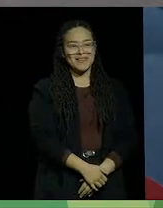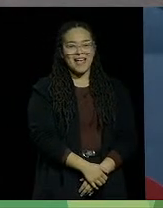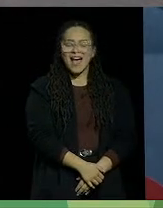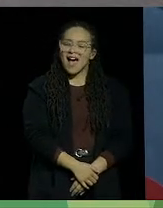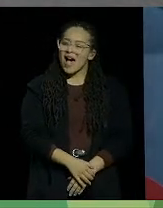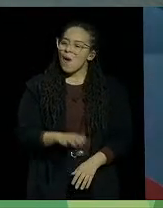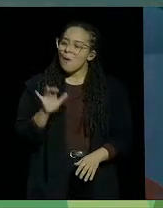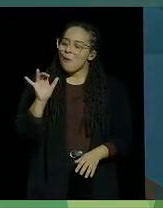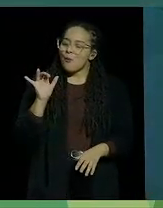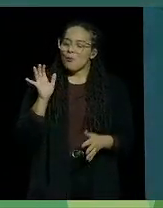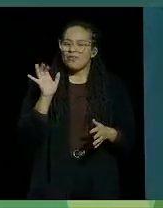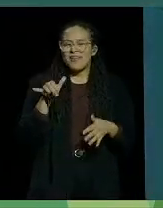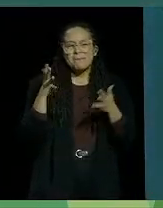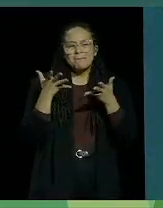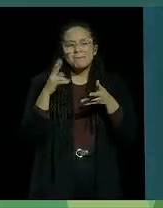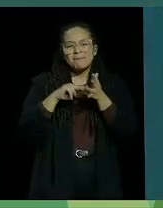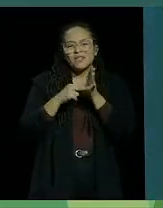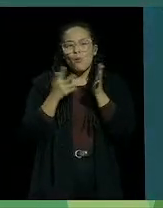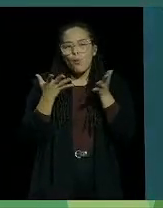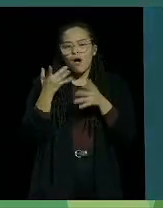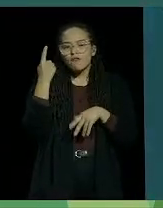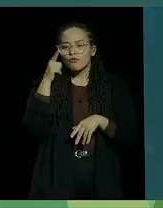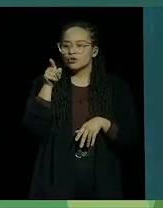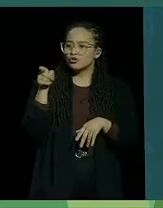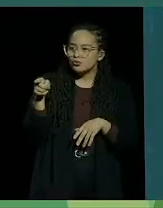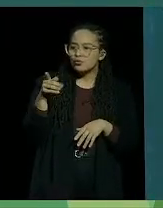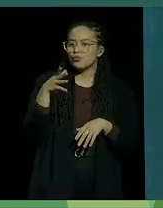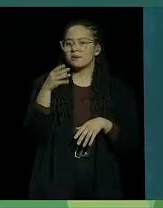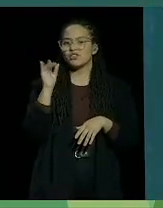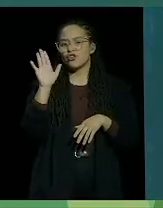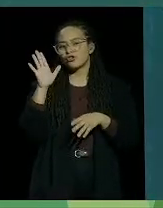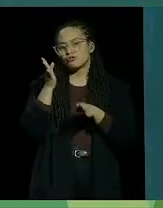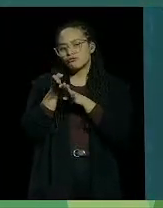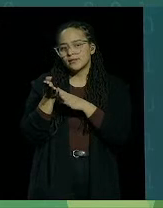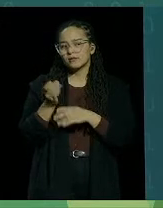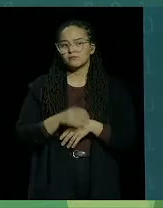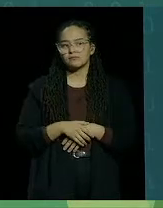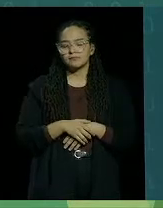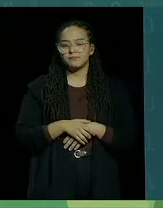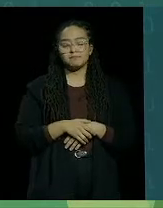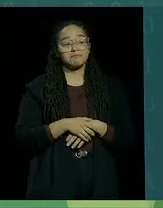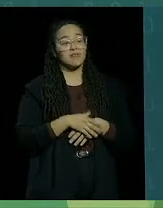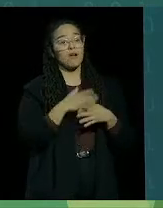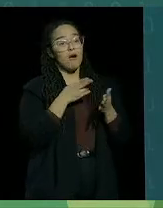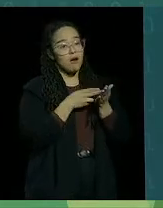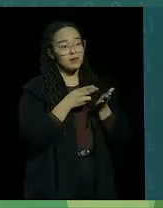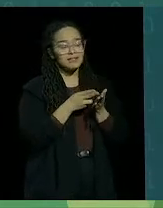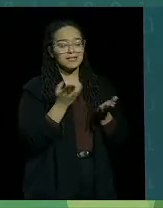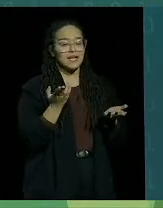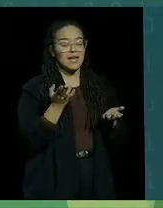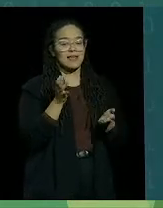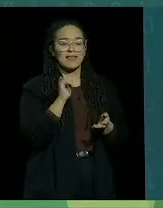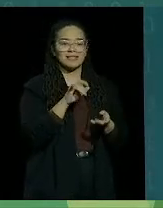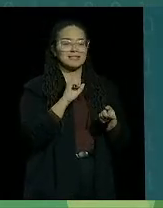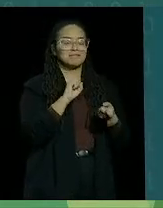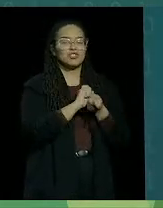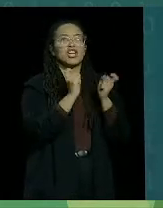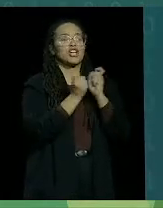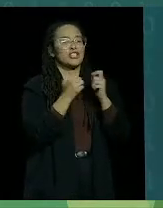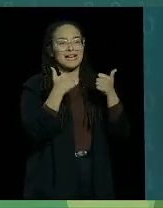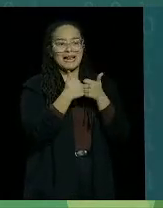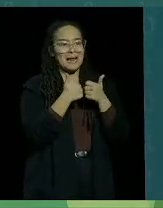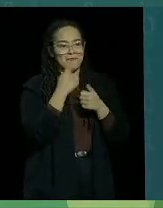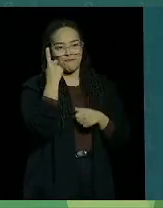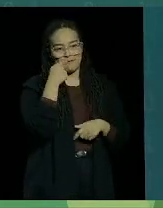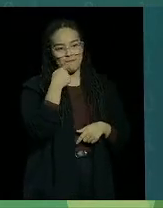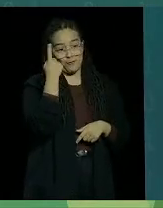Robert, what does it mean for you and also for your career? Honestly, Tanya, it's been a game changer for me. You